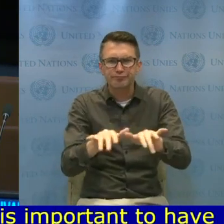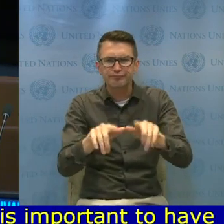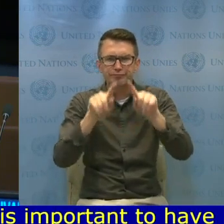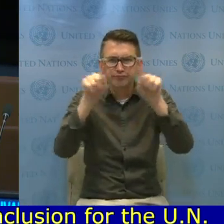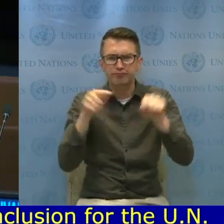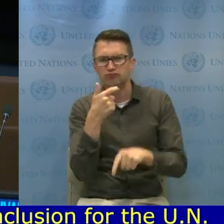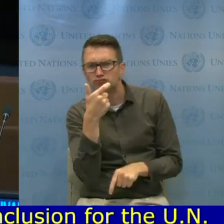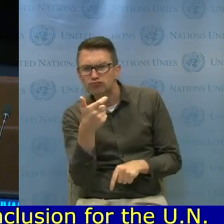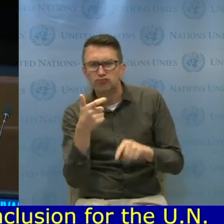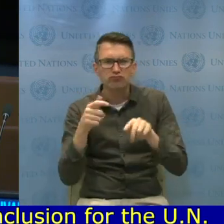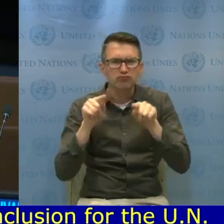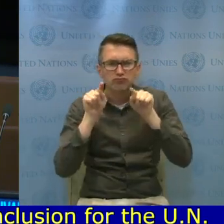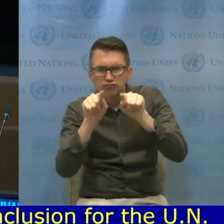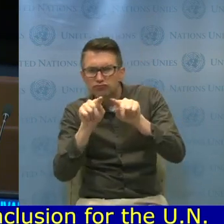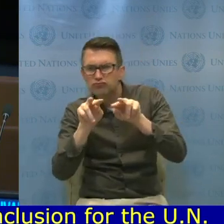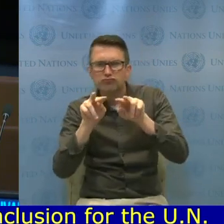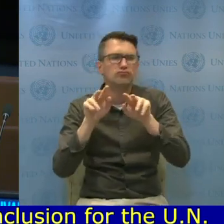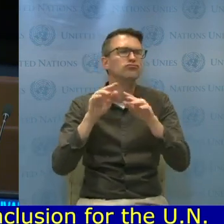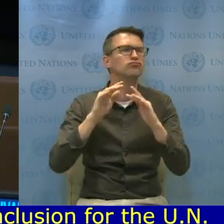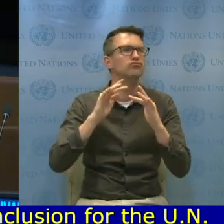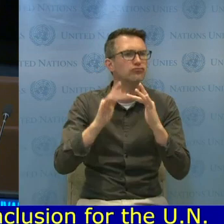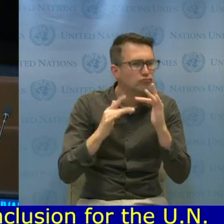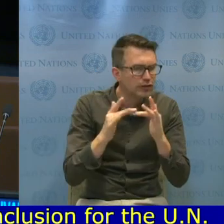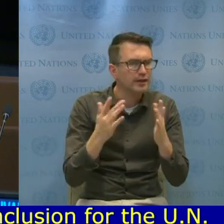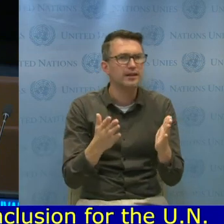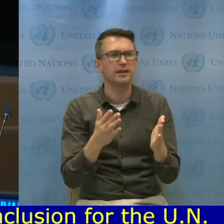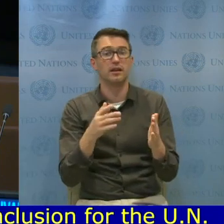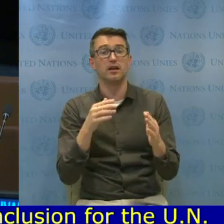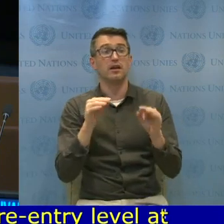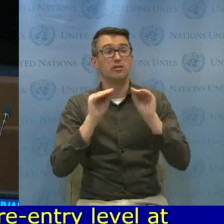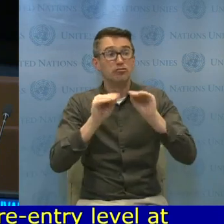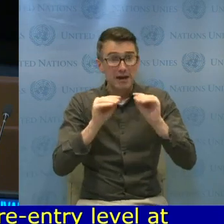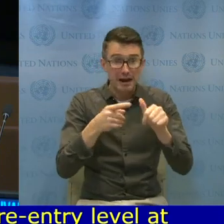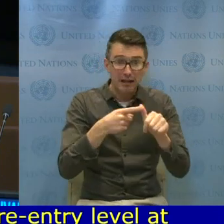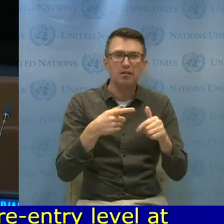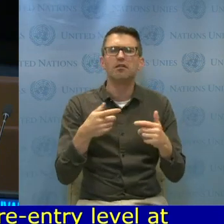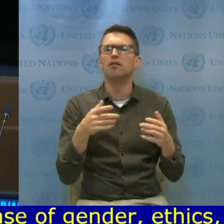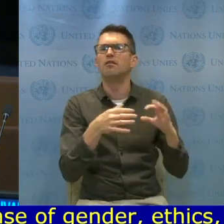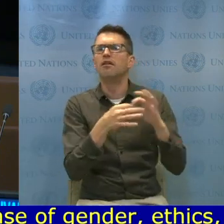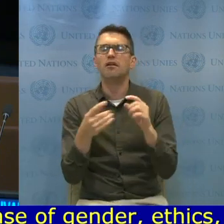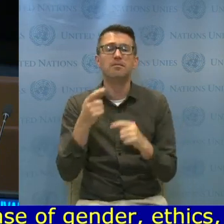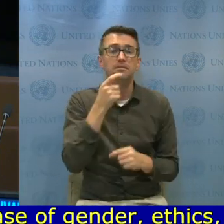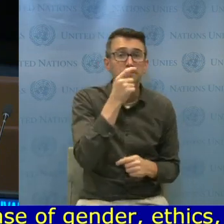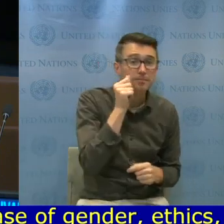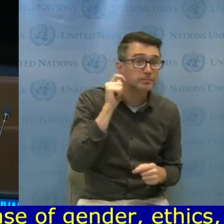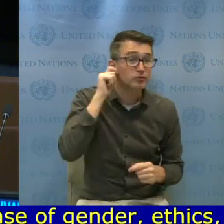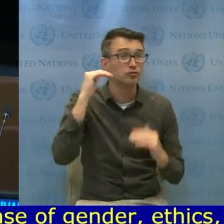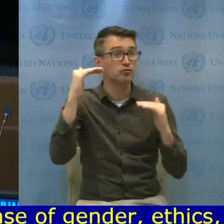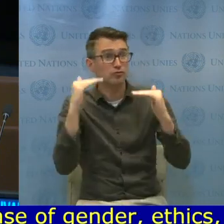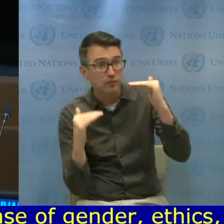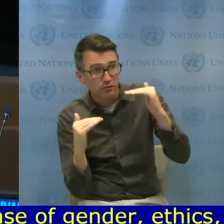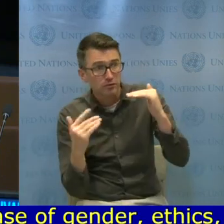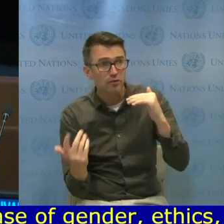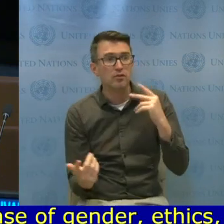ethics, and legal frameworks. And then thirdly, it has been rightly pointed out in the report that there is a lack of understanding on how to